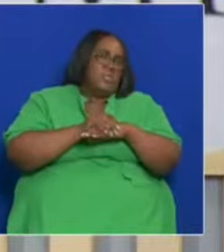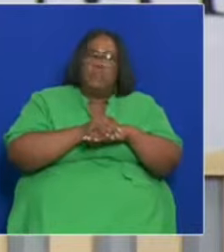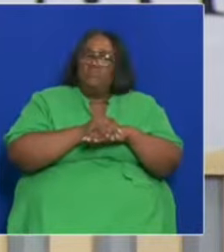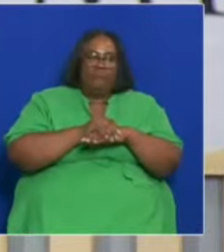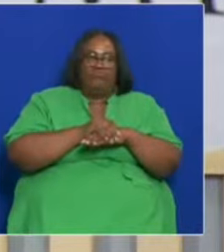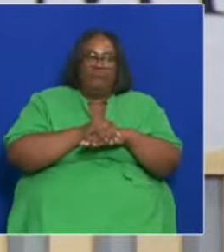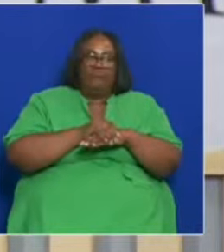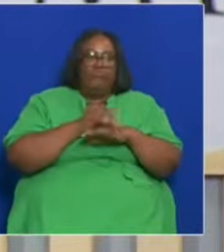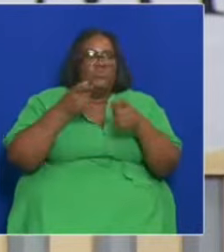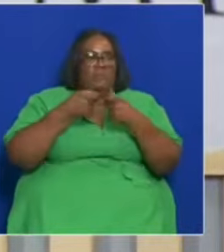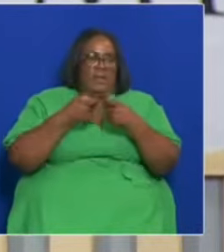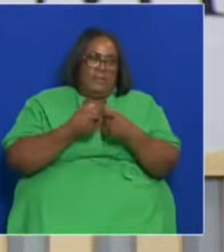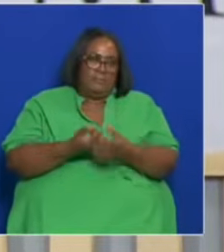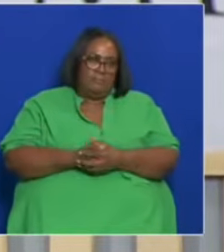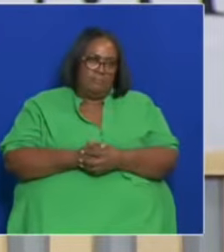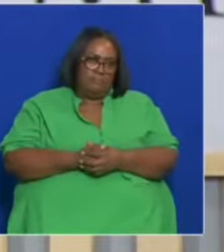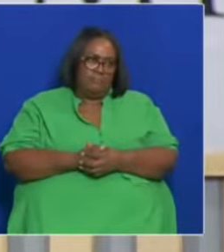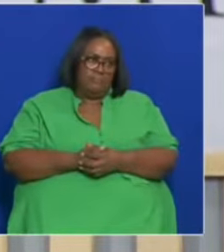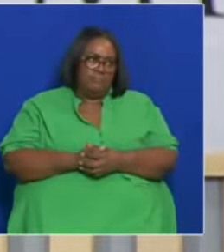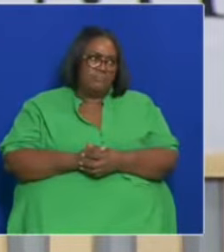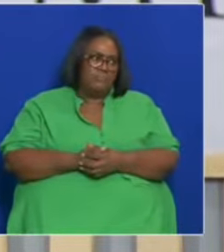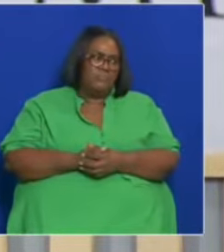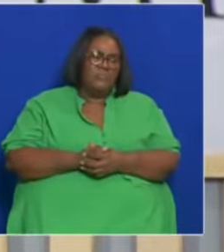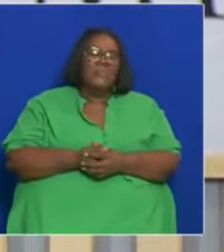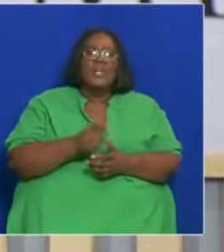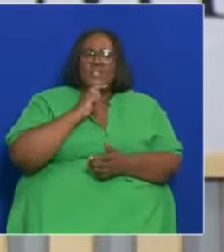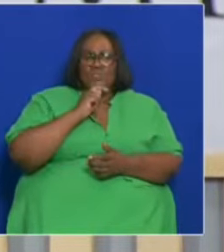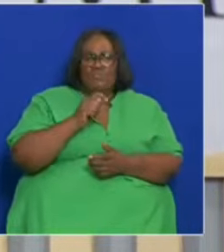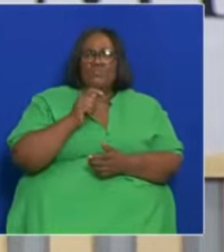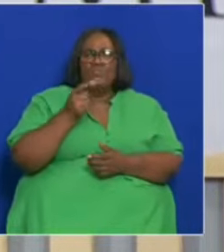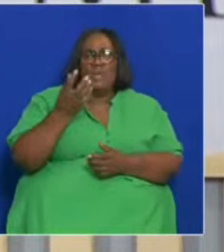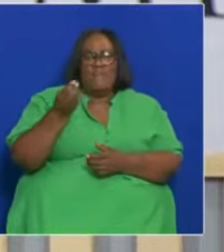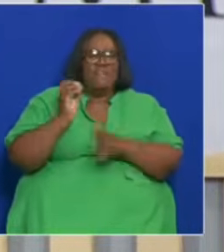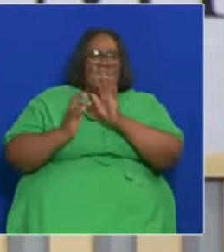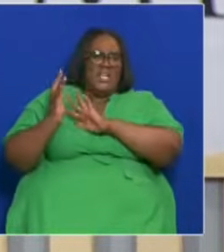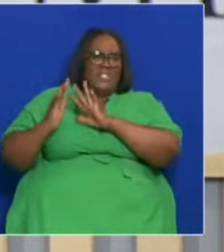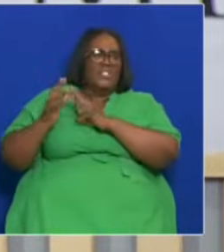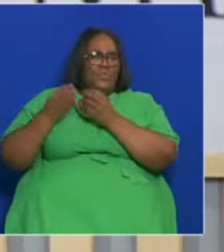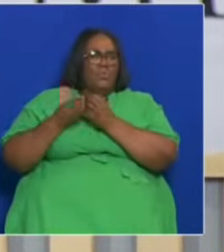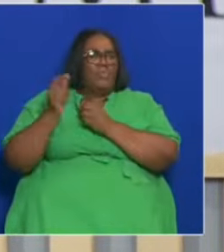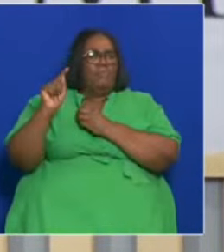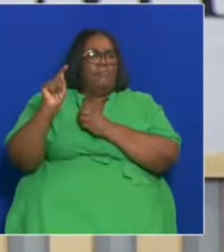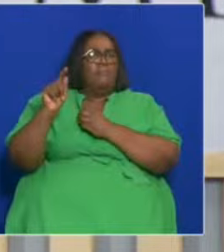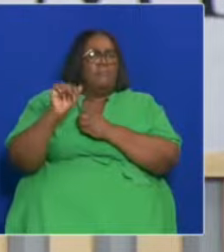Commissioners, it's true that we have history with Nkabinde, and